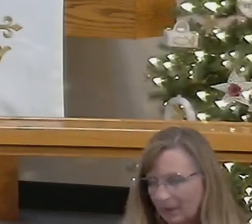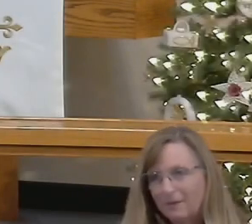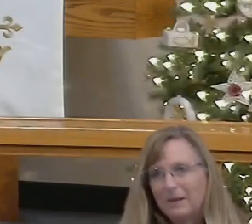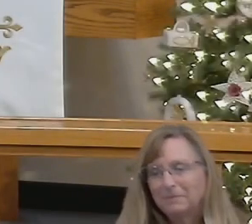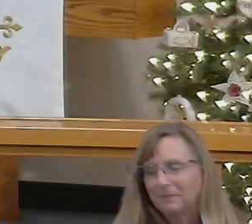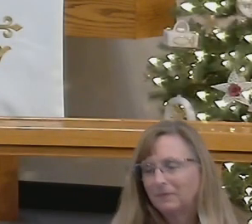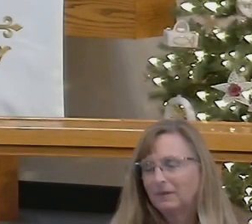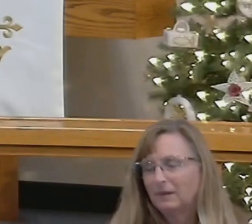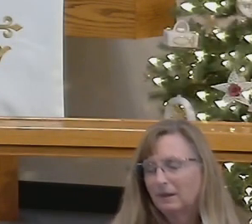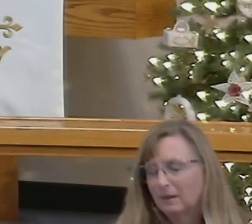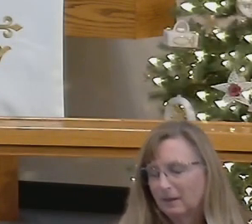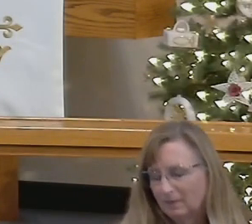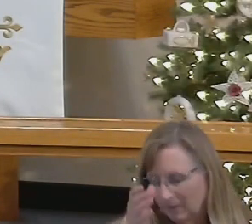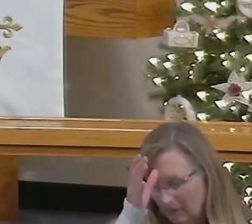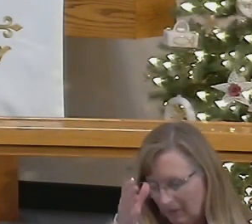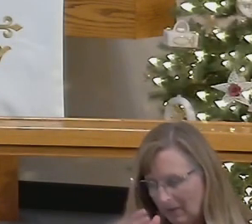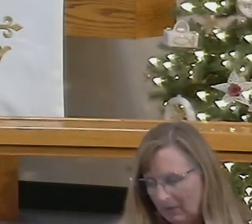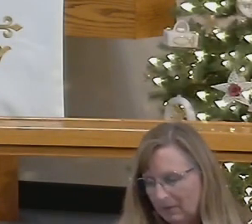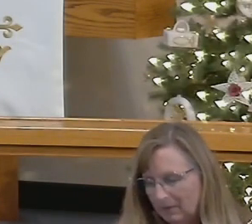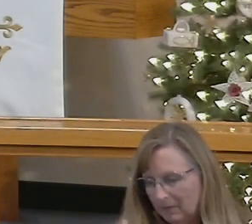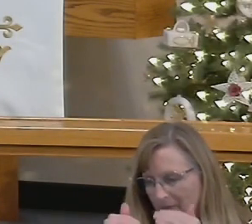Amen. Our Father,